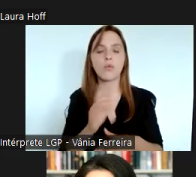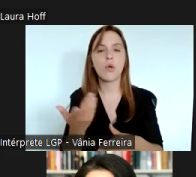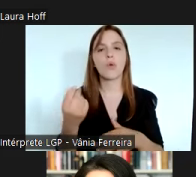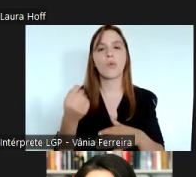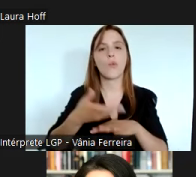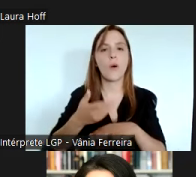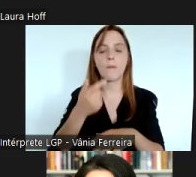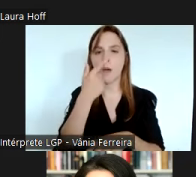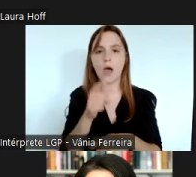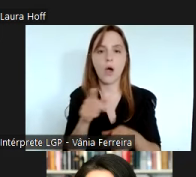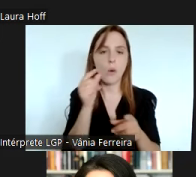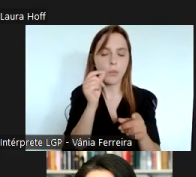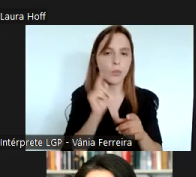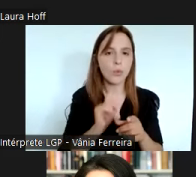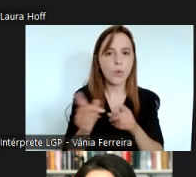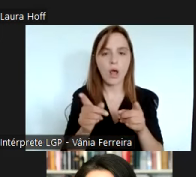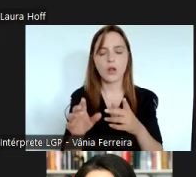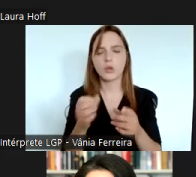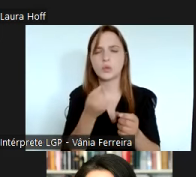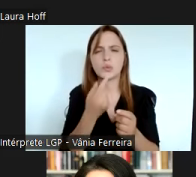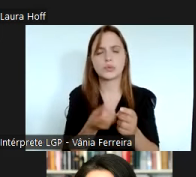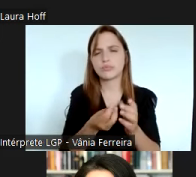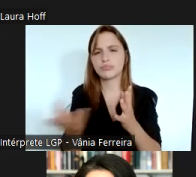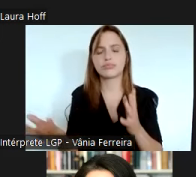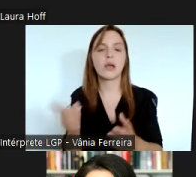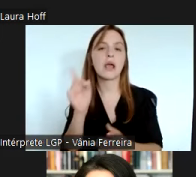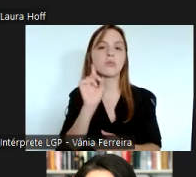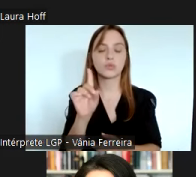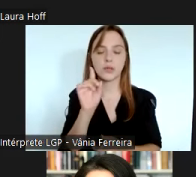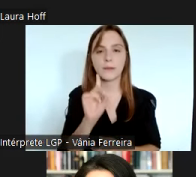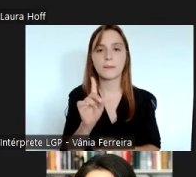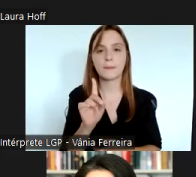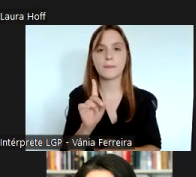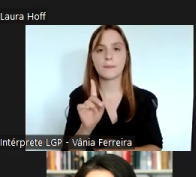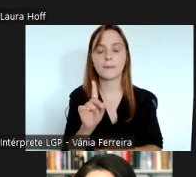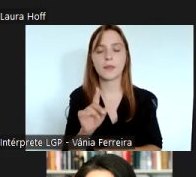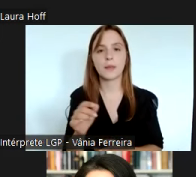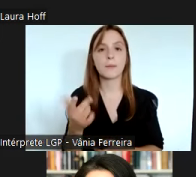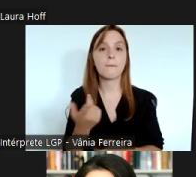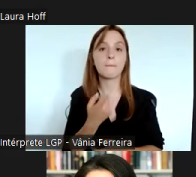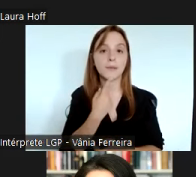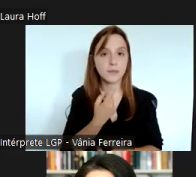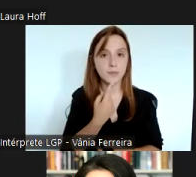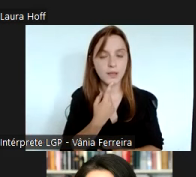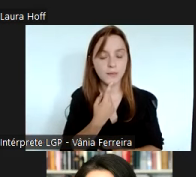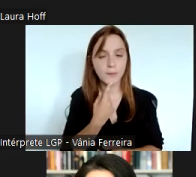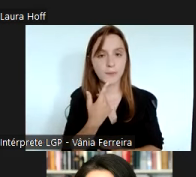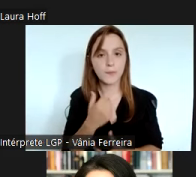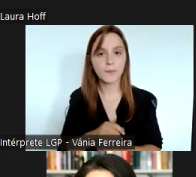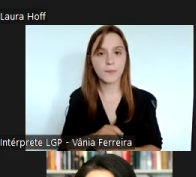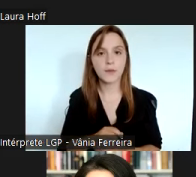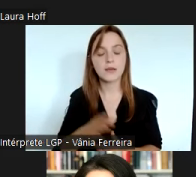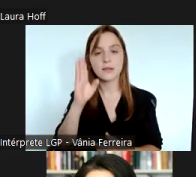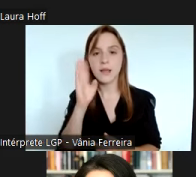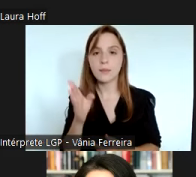then all of this. I think it's really important to understand them and learn how to respect